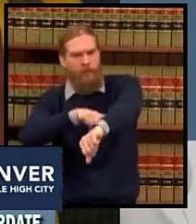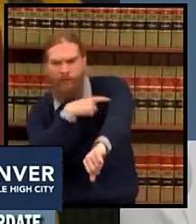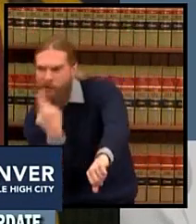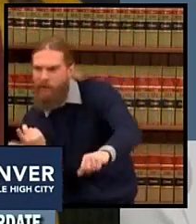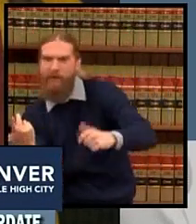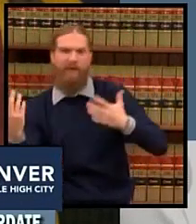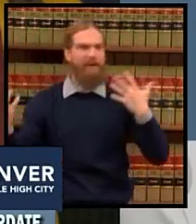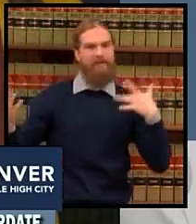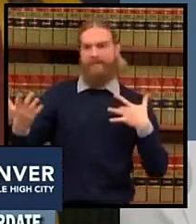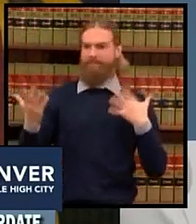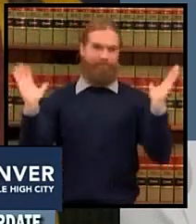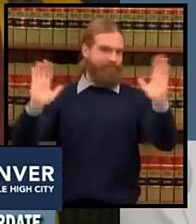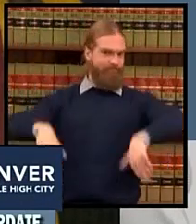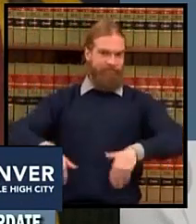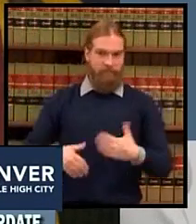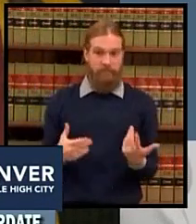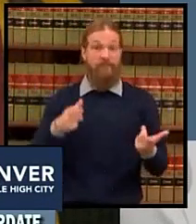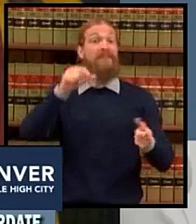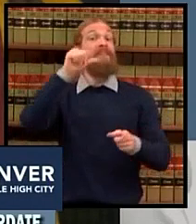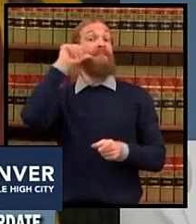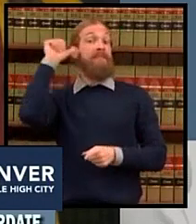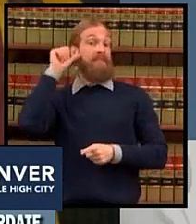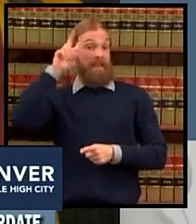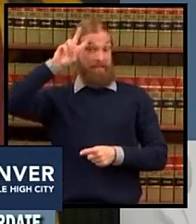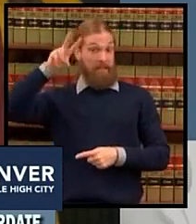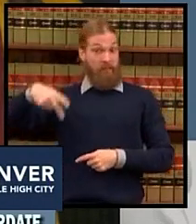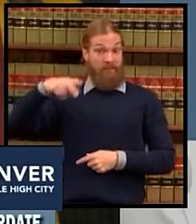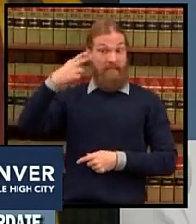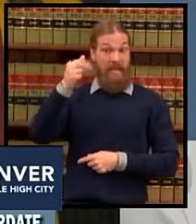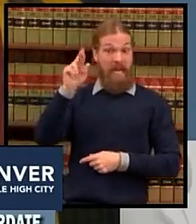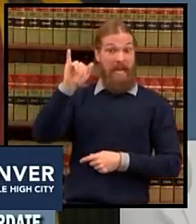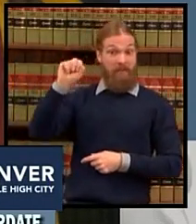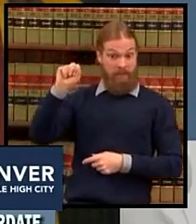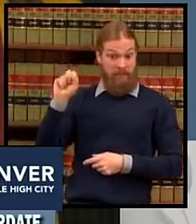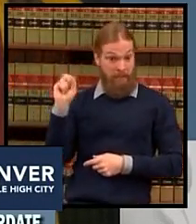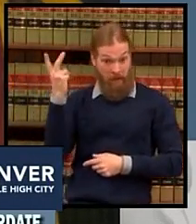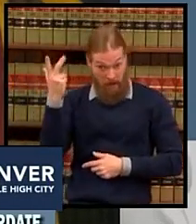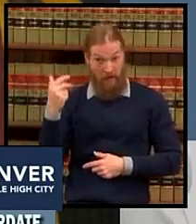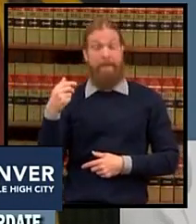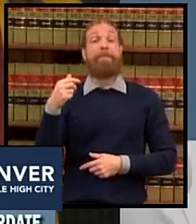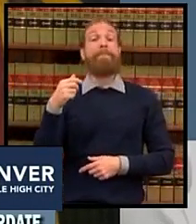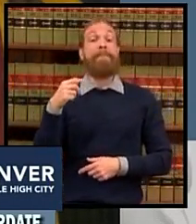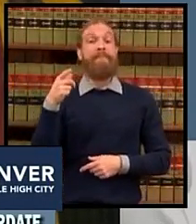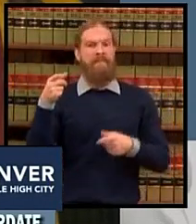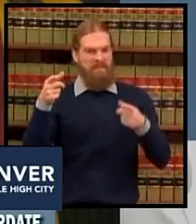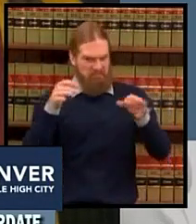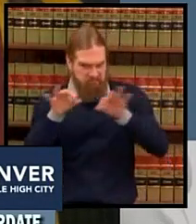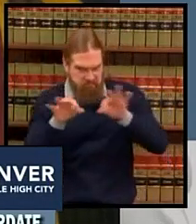our new Secretary of Transportation just last week. And I joined with other mayors recently in a